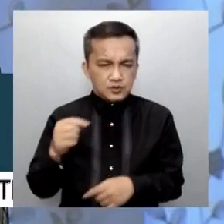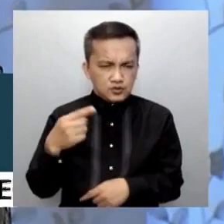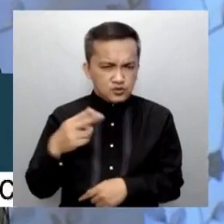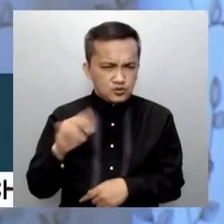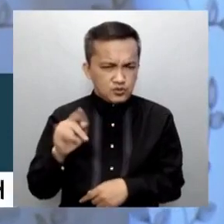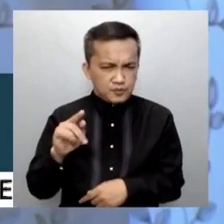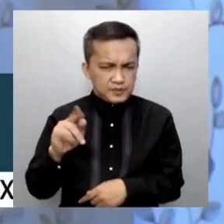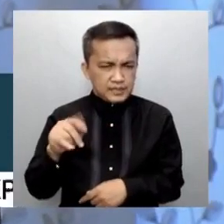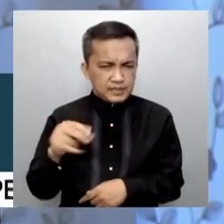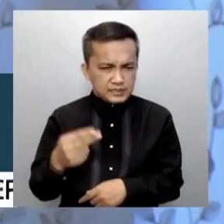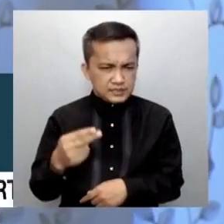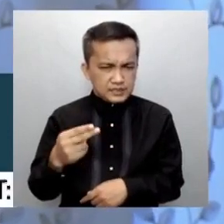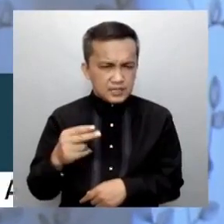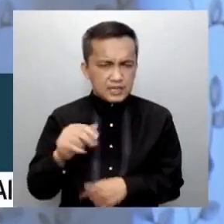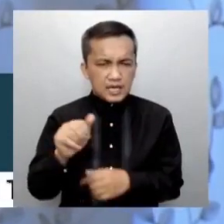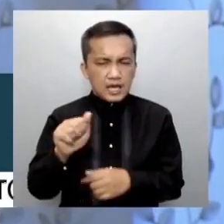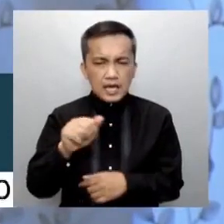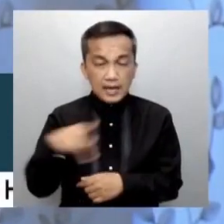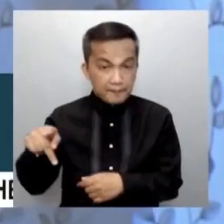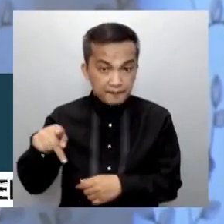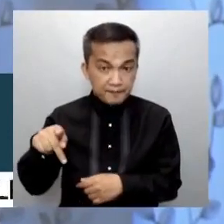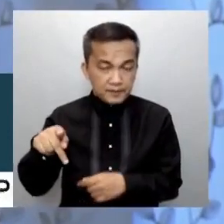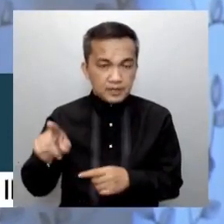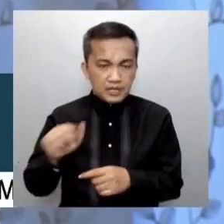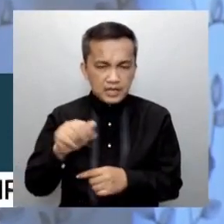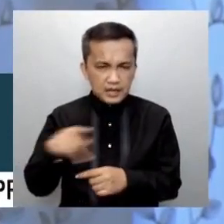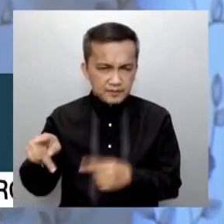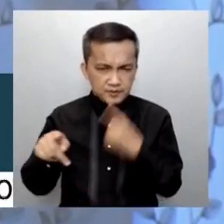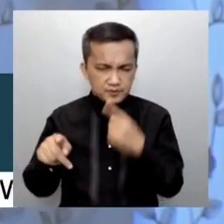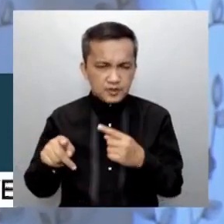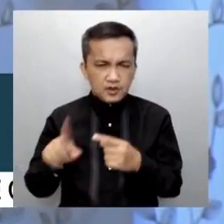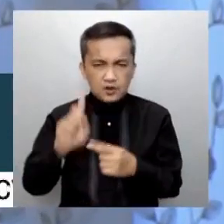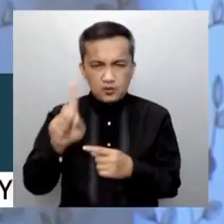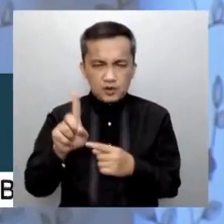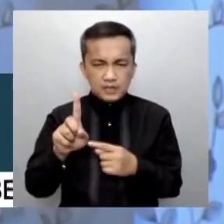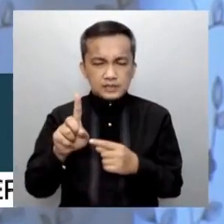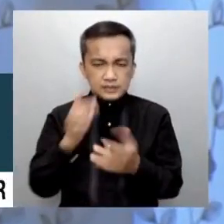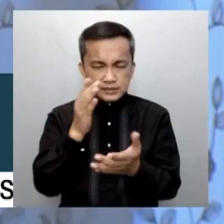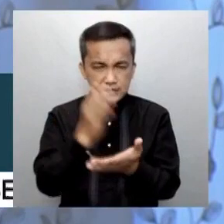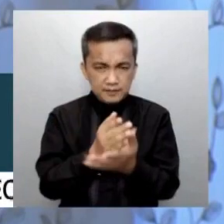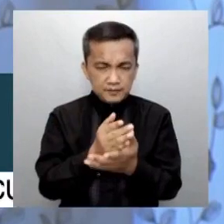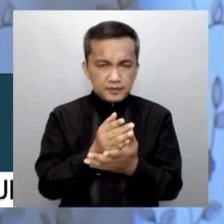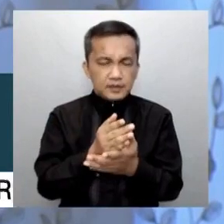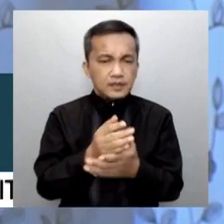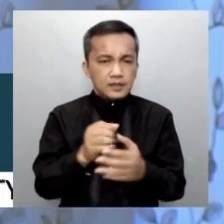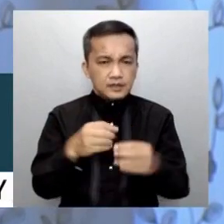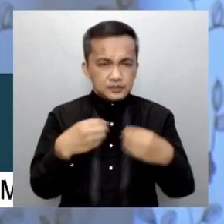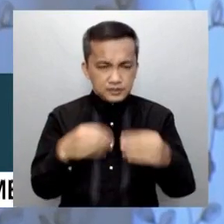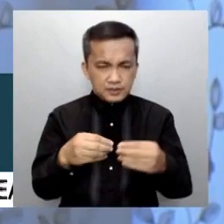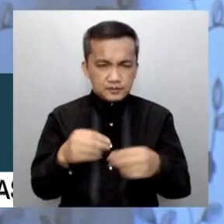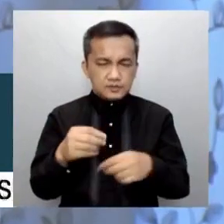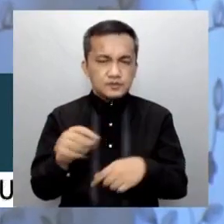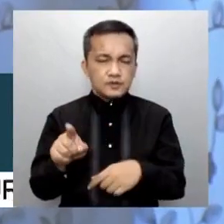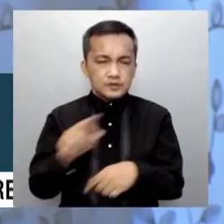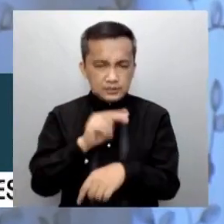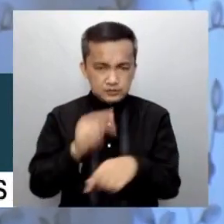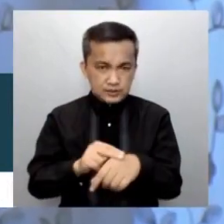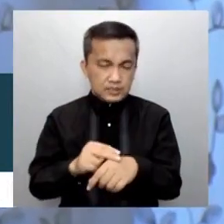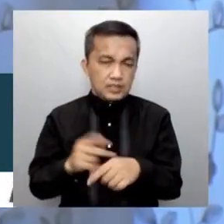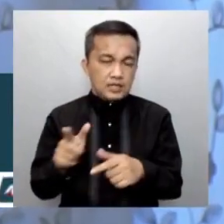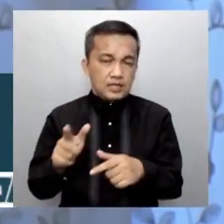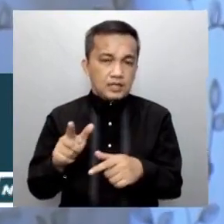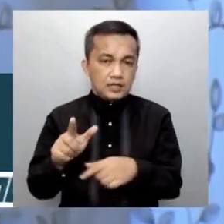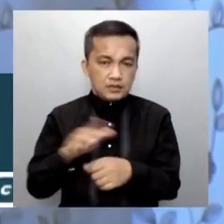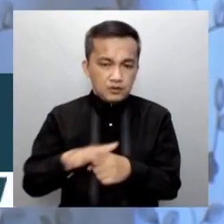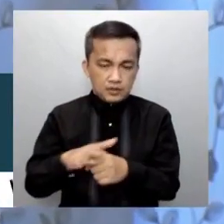a mobile application that will serve as a one-stop-shop platform for national and local government services. Through the app,